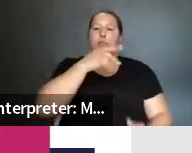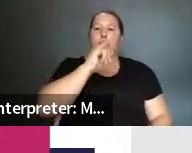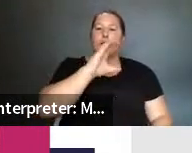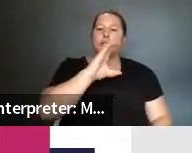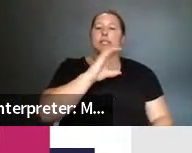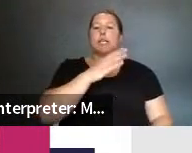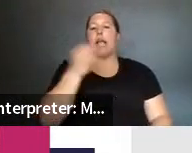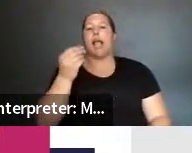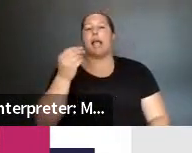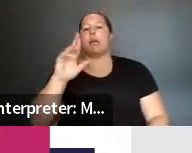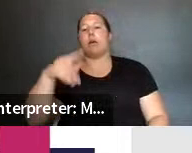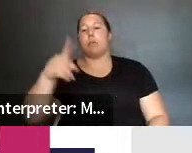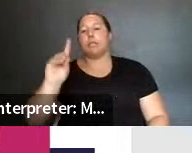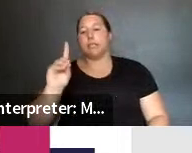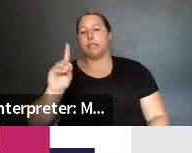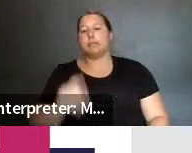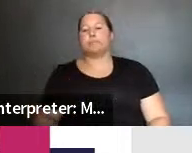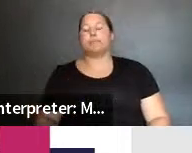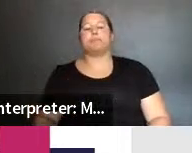RPD.